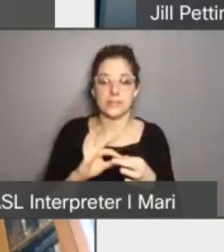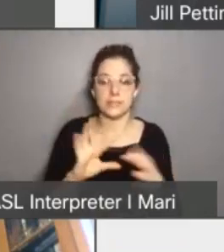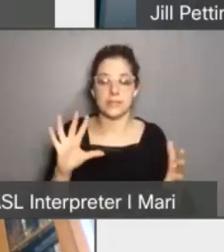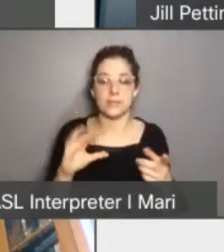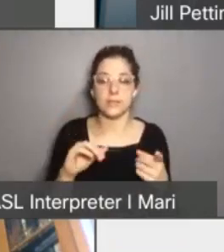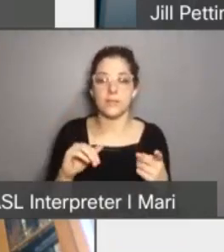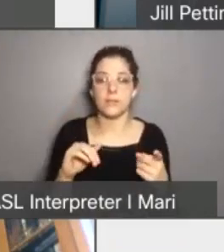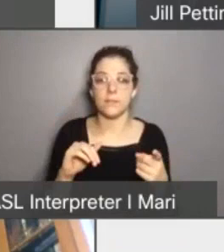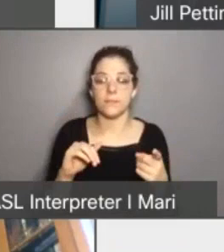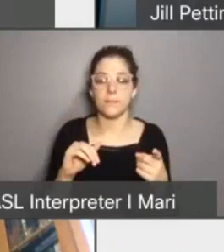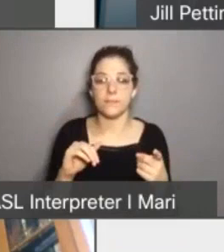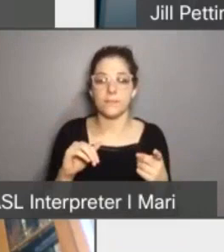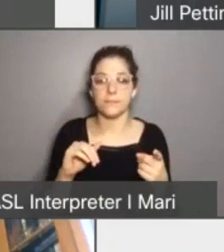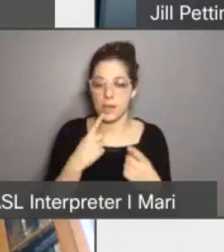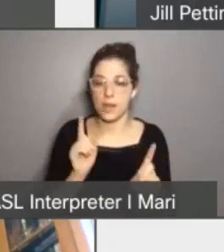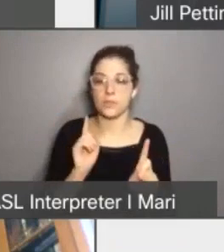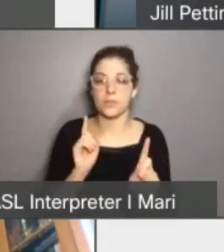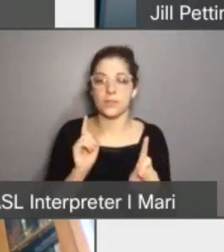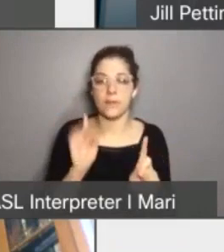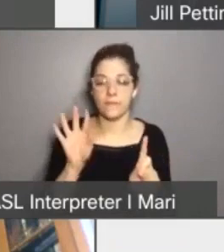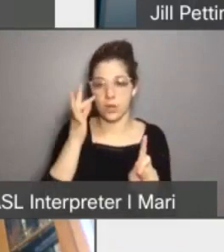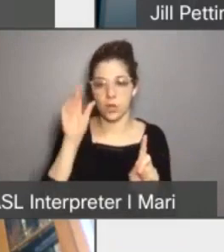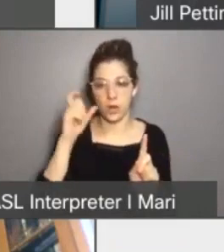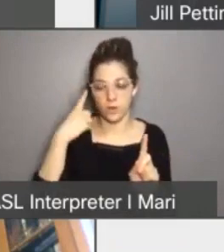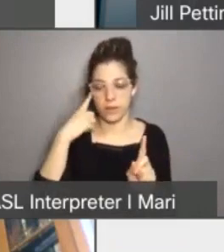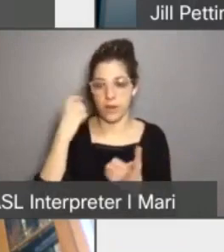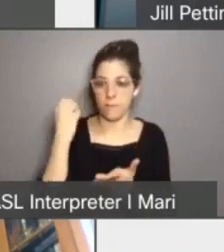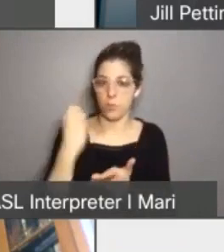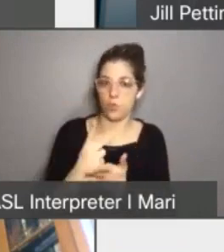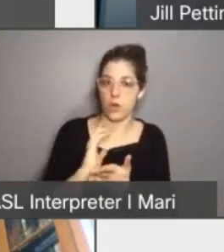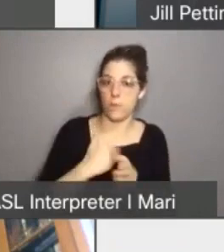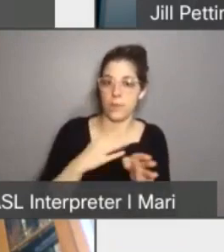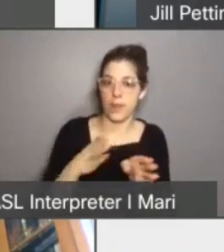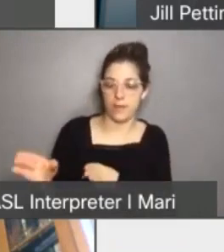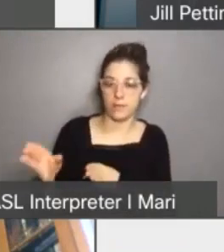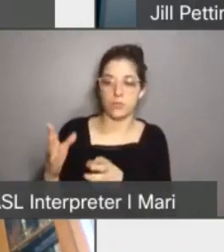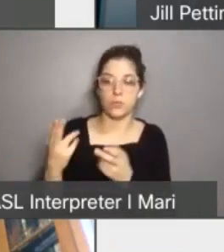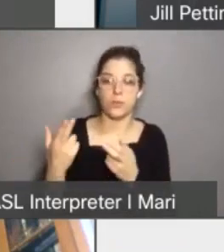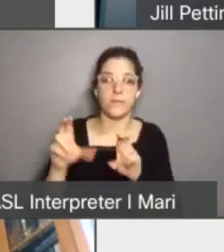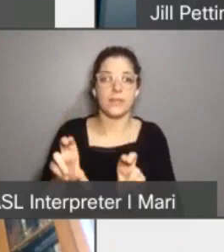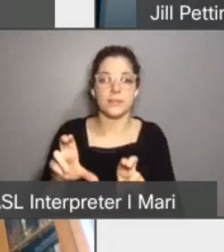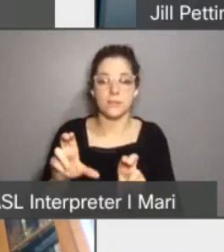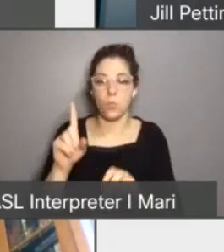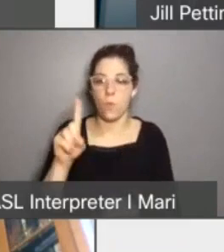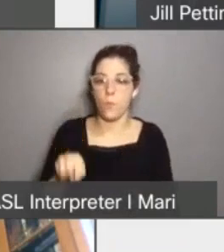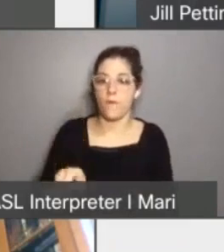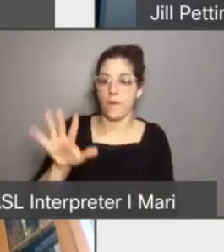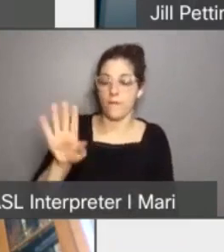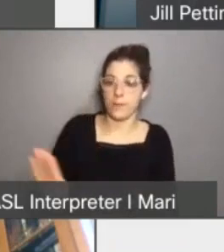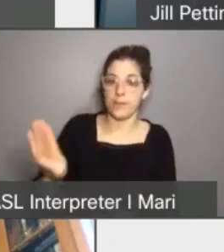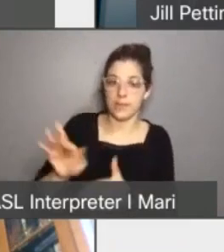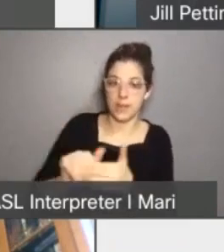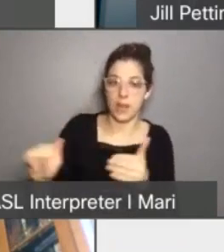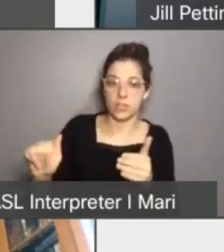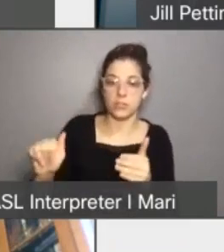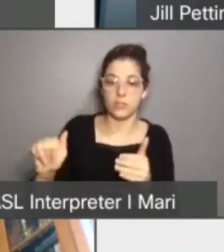made a press release announcing that the federal government had approved our plan to invest $1.5 billion